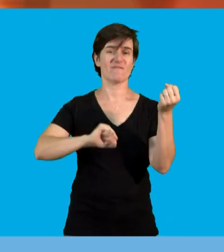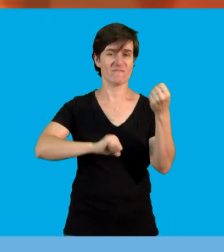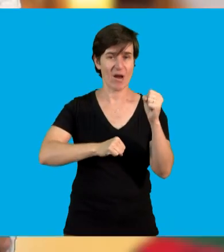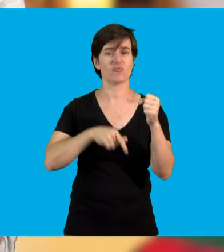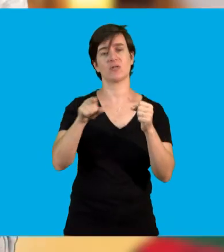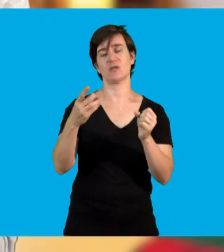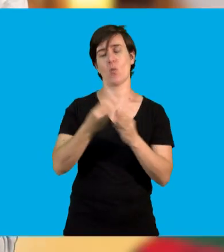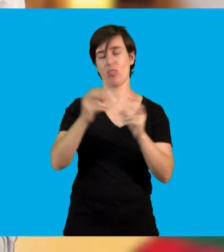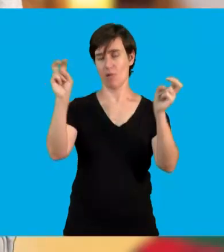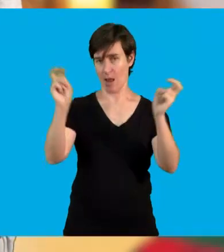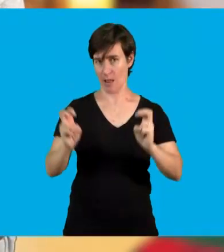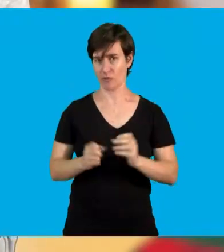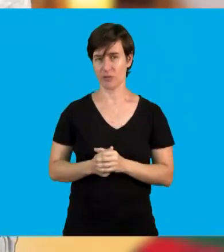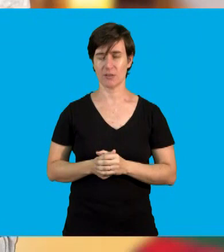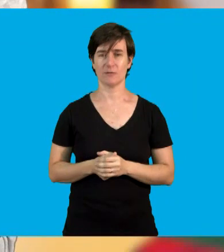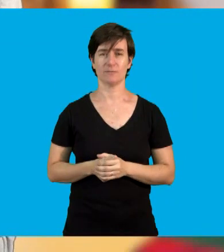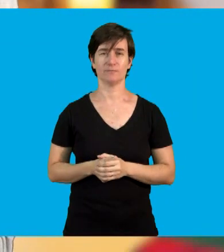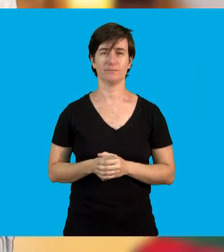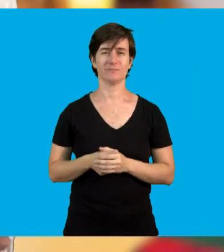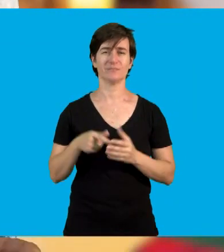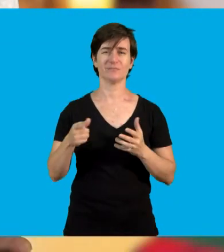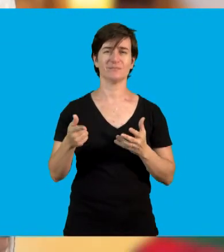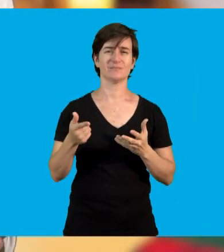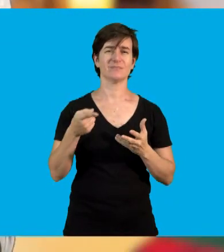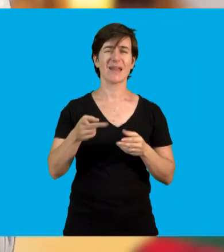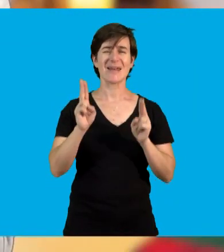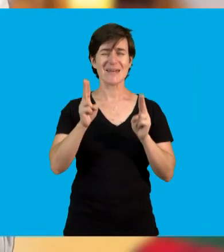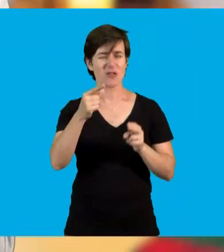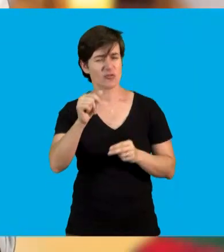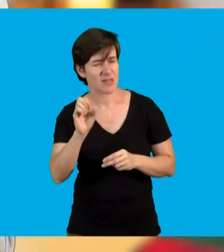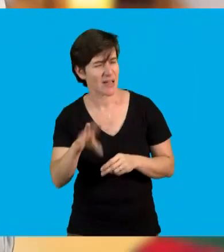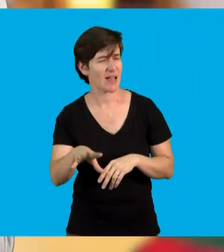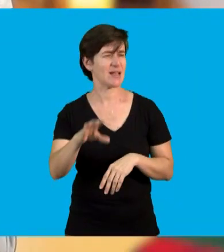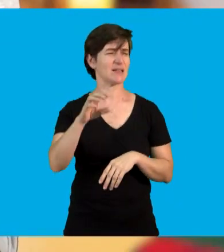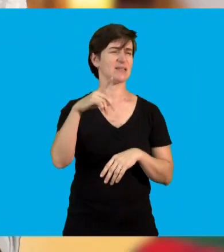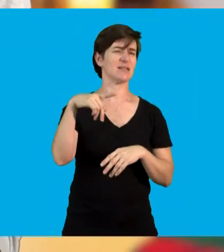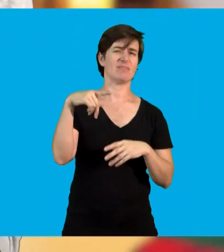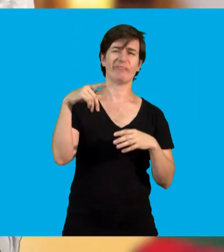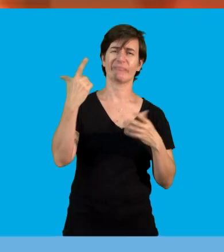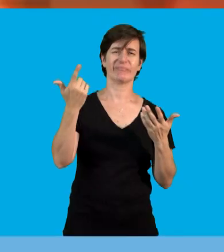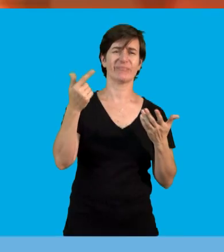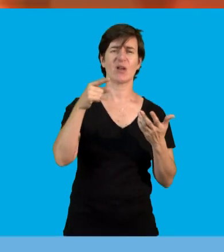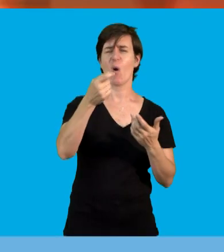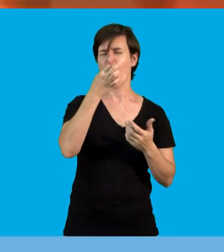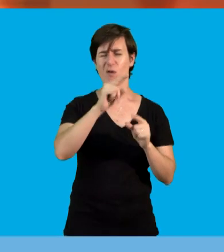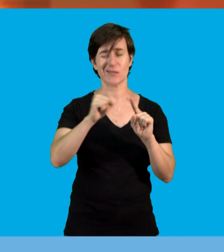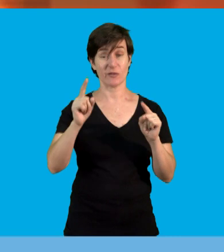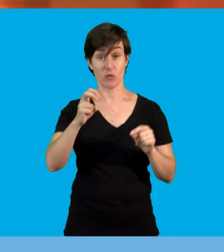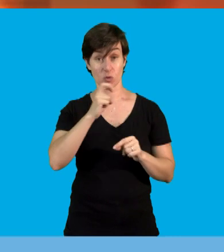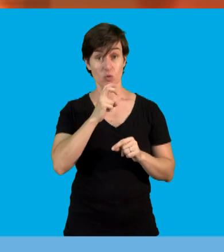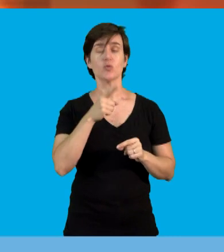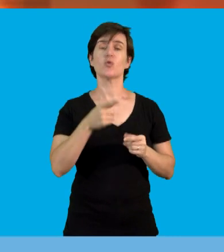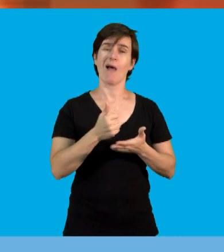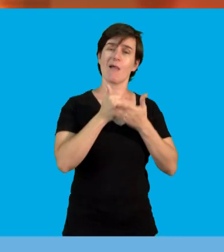electricity. So the coal that is used, the oil that is used, and even the natural gas that is used, it is used to supply houses